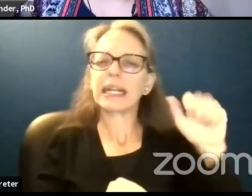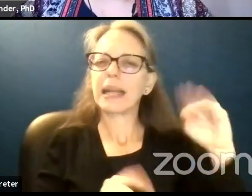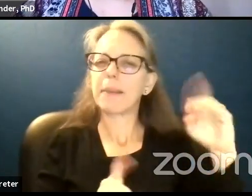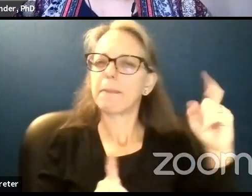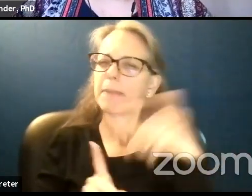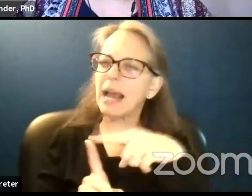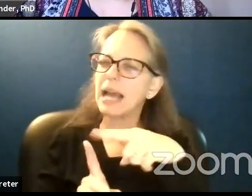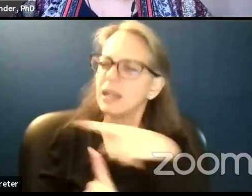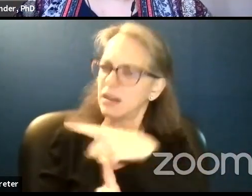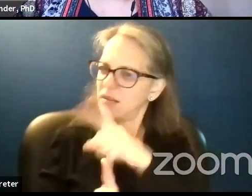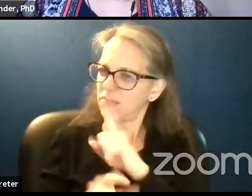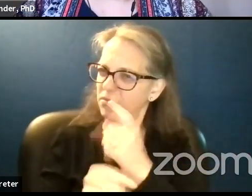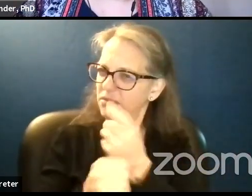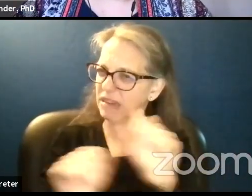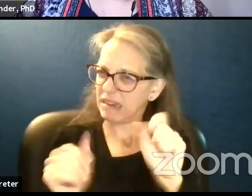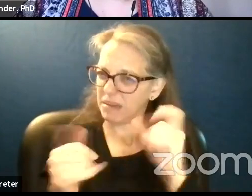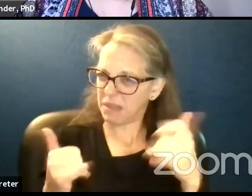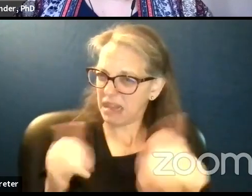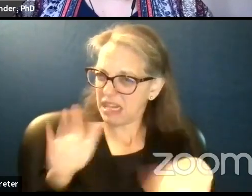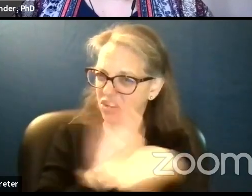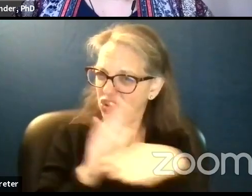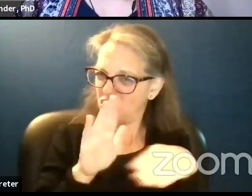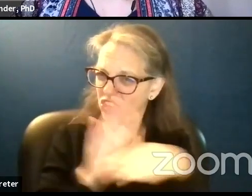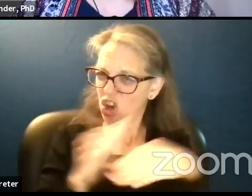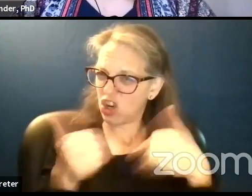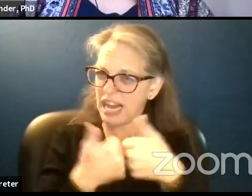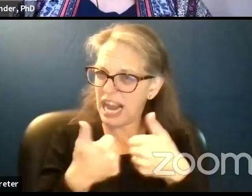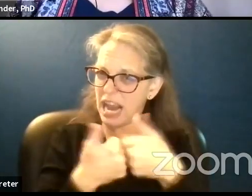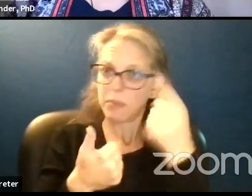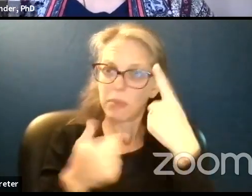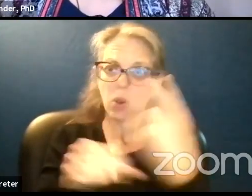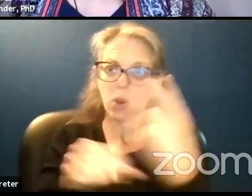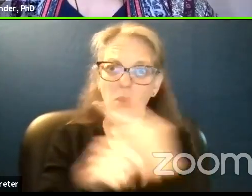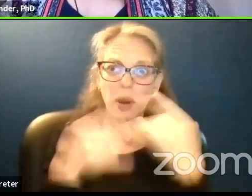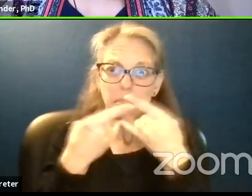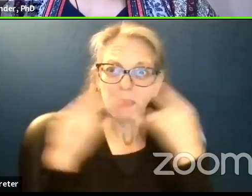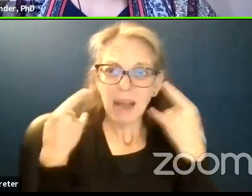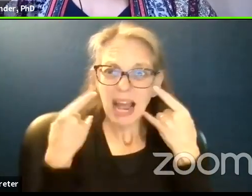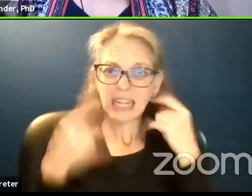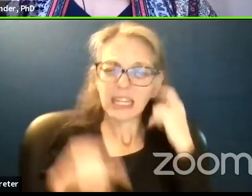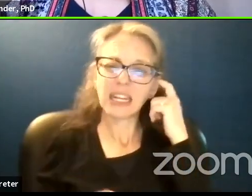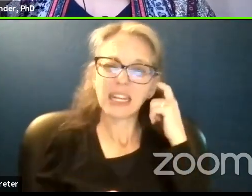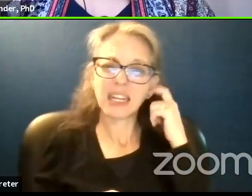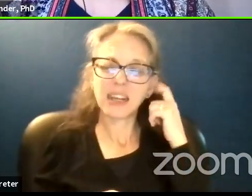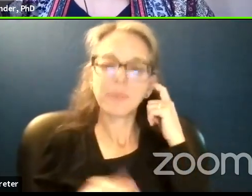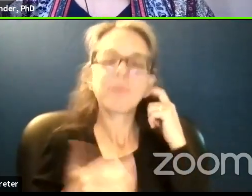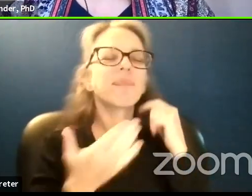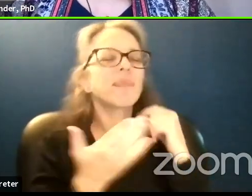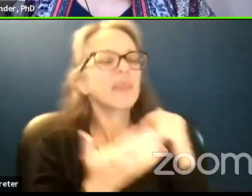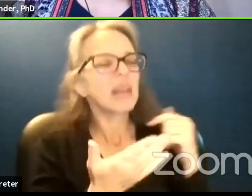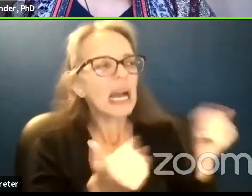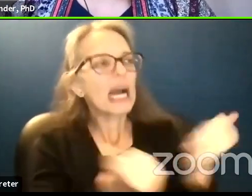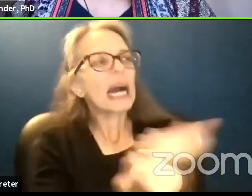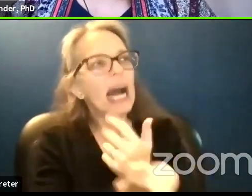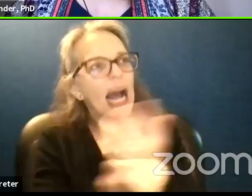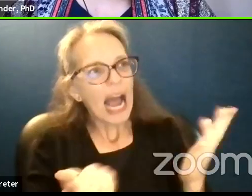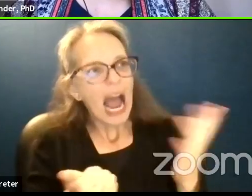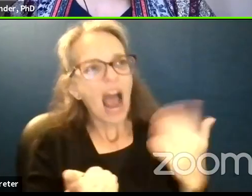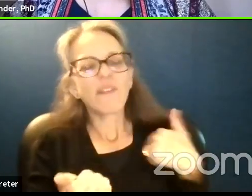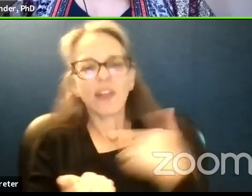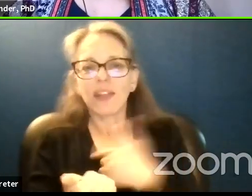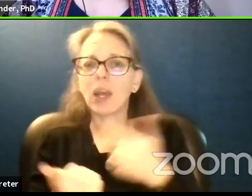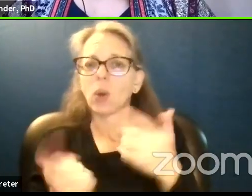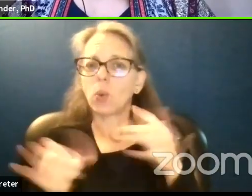is it safe to play soccer games with masks on? So I think everything we do carries a little bit of risk,